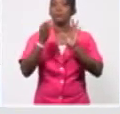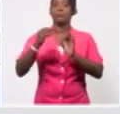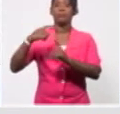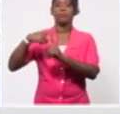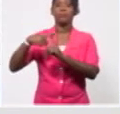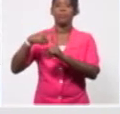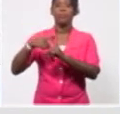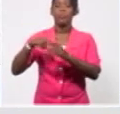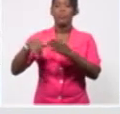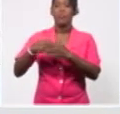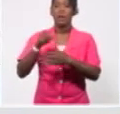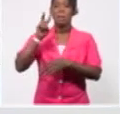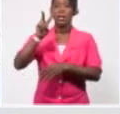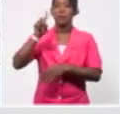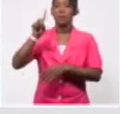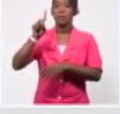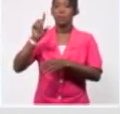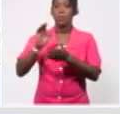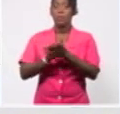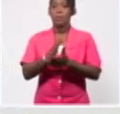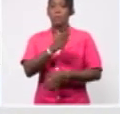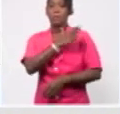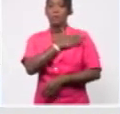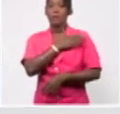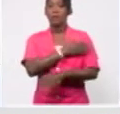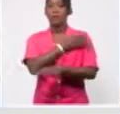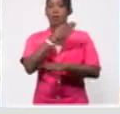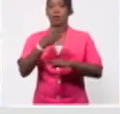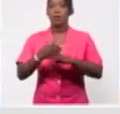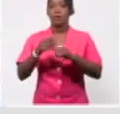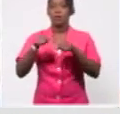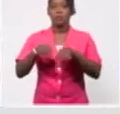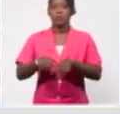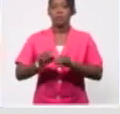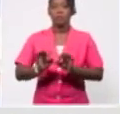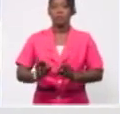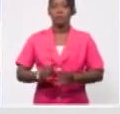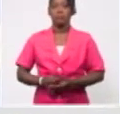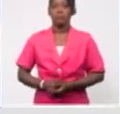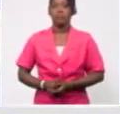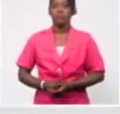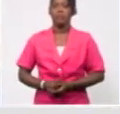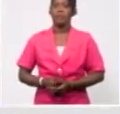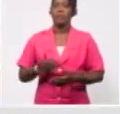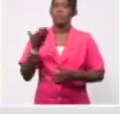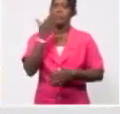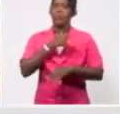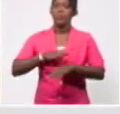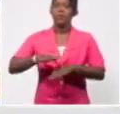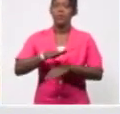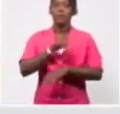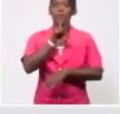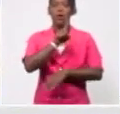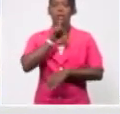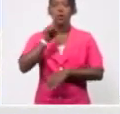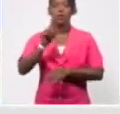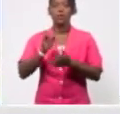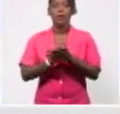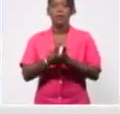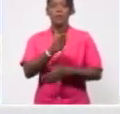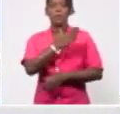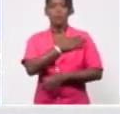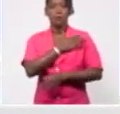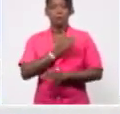4,653 people have tested positive for the virus. As I always mention, samples from all